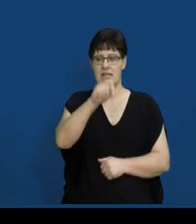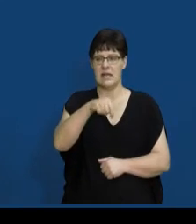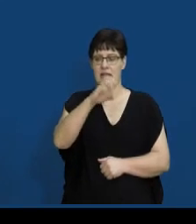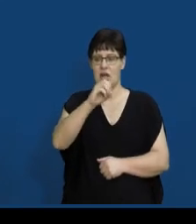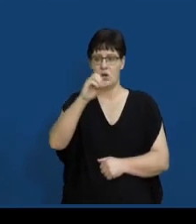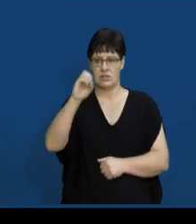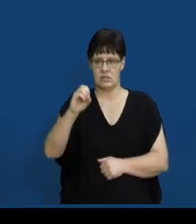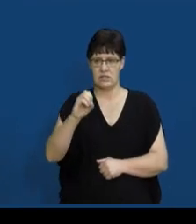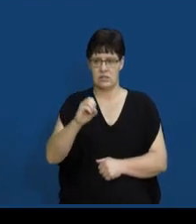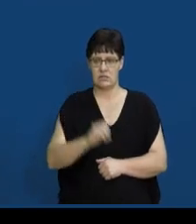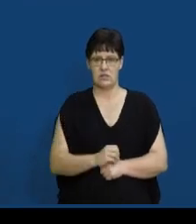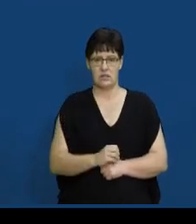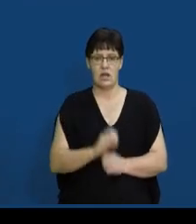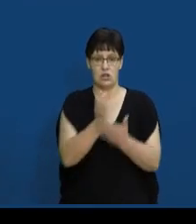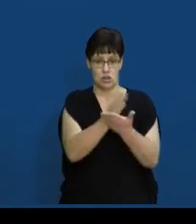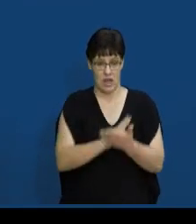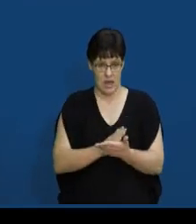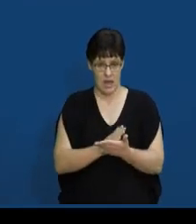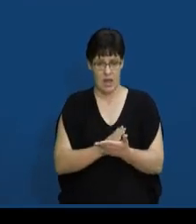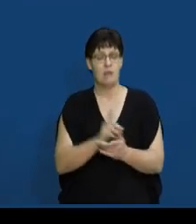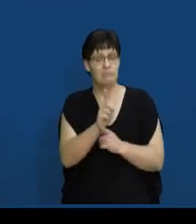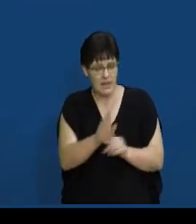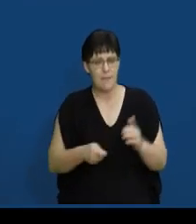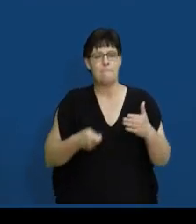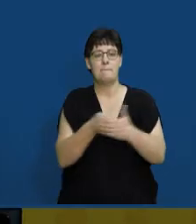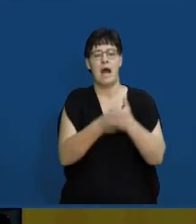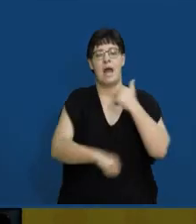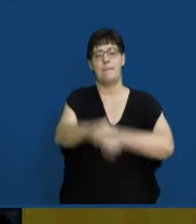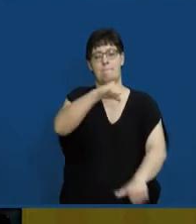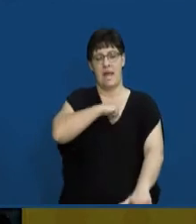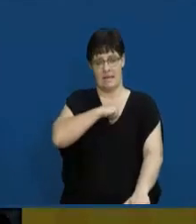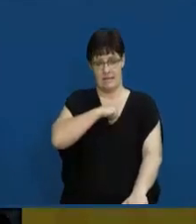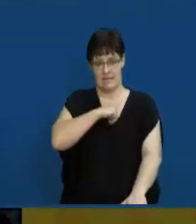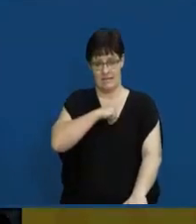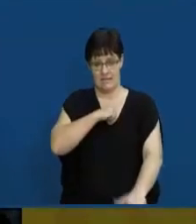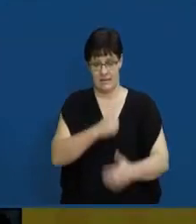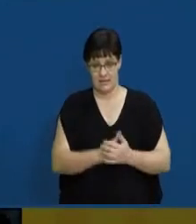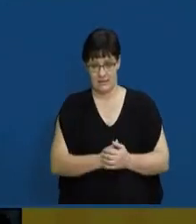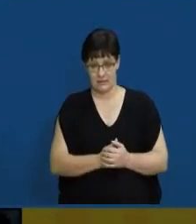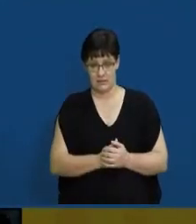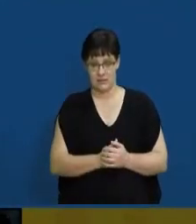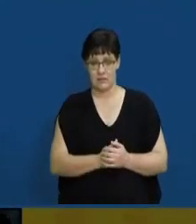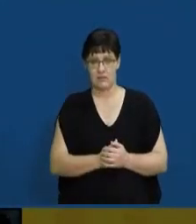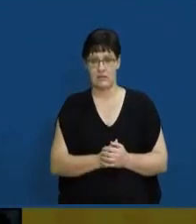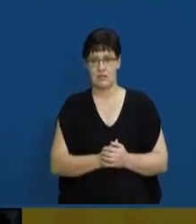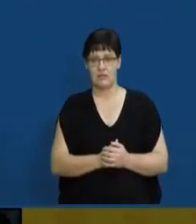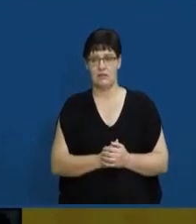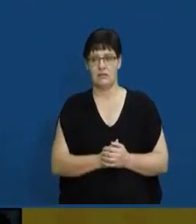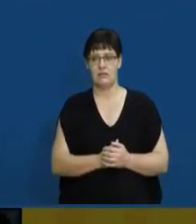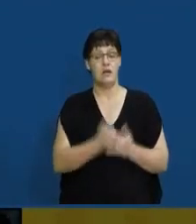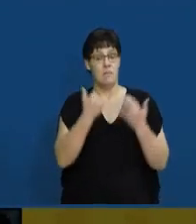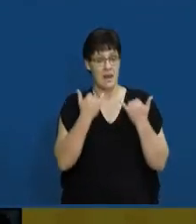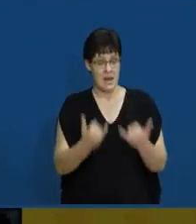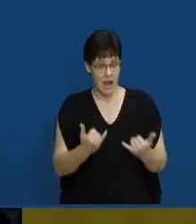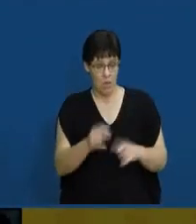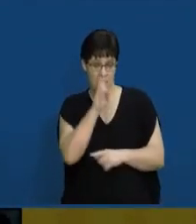shares. 70,000 shares were bought back. Now, this is where we now have